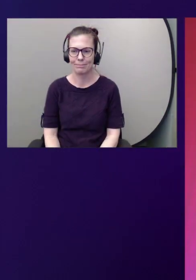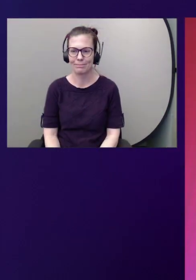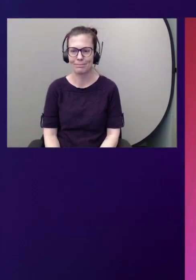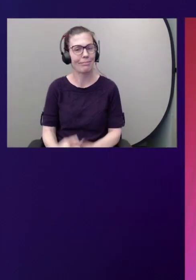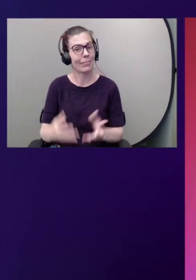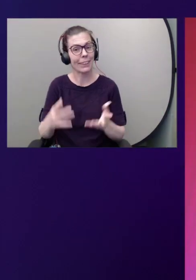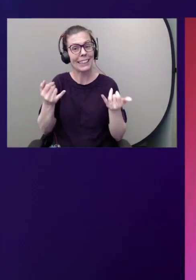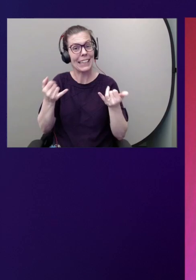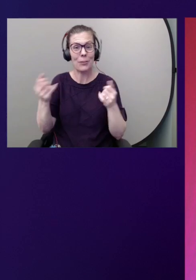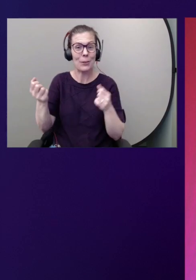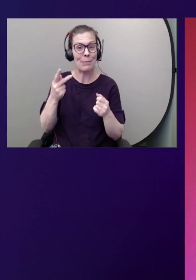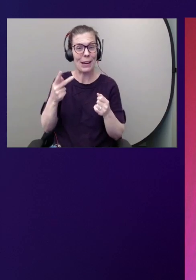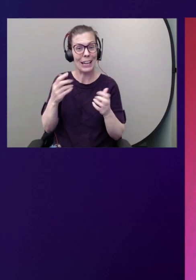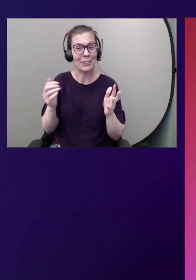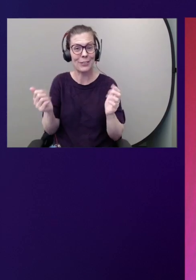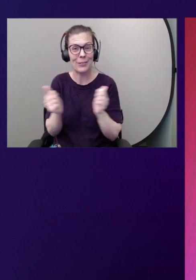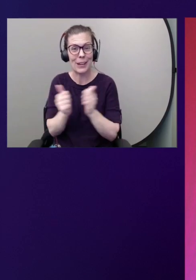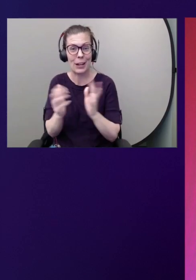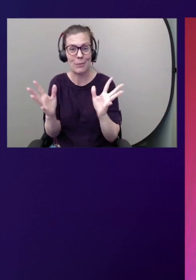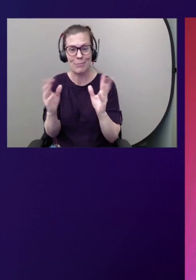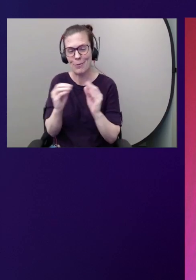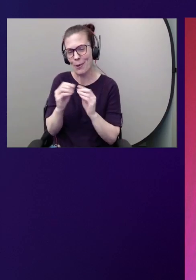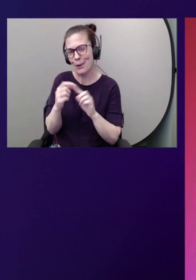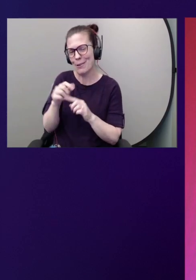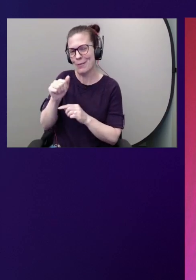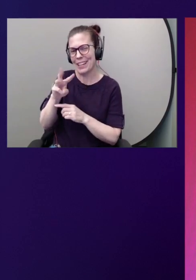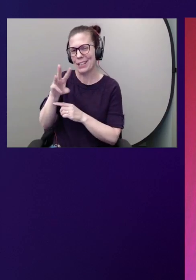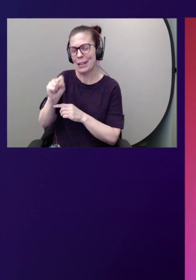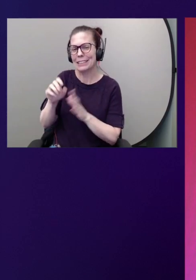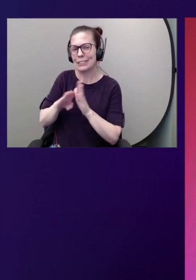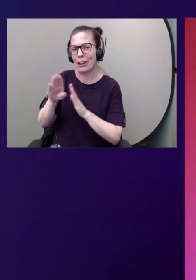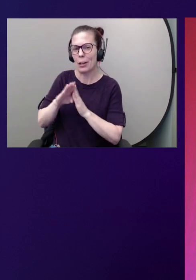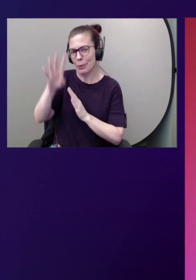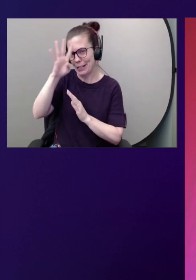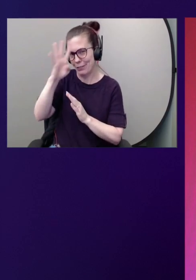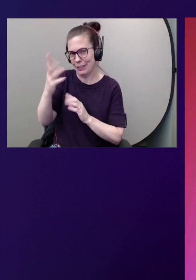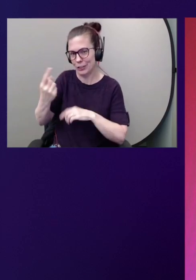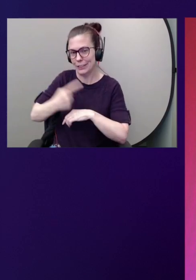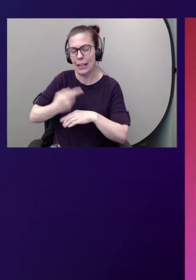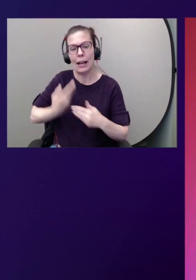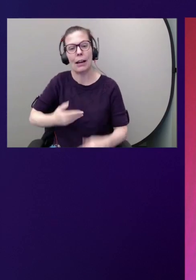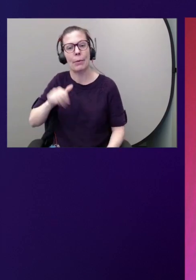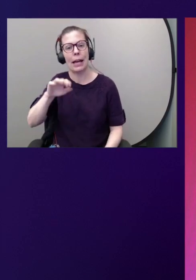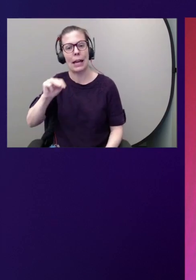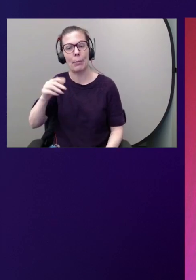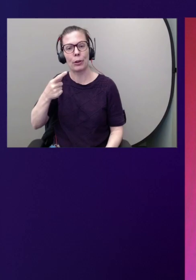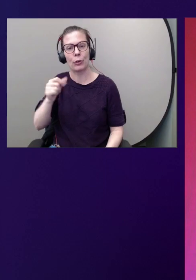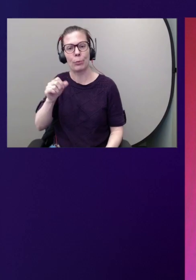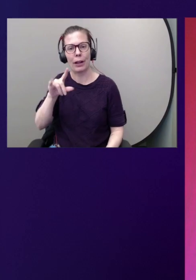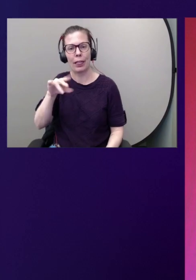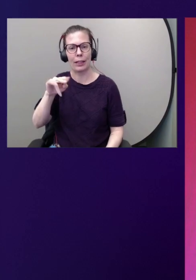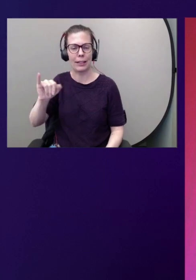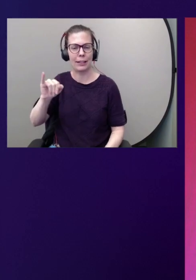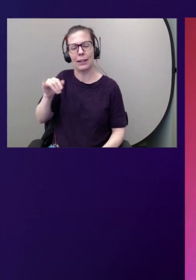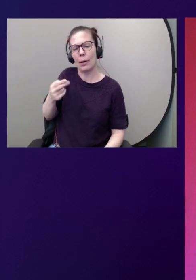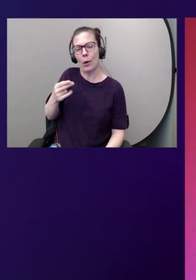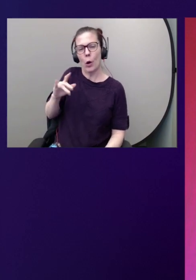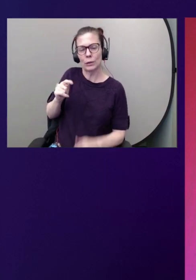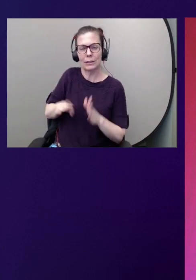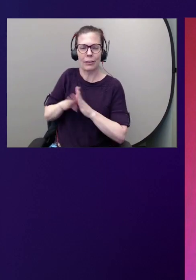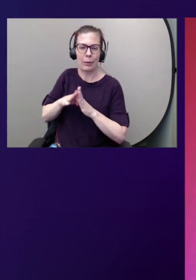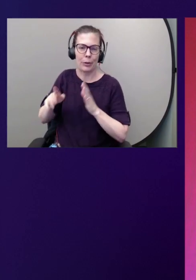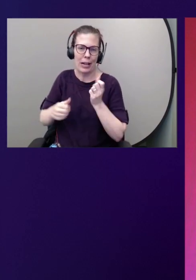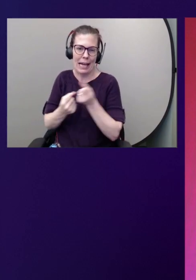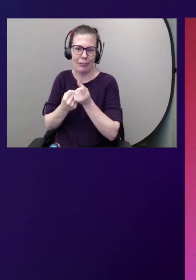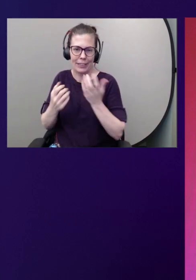like that, we're back with more from the AWS Developer Innovation Day. I'm A.M. Grabelny, your host and a developer advocate here for